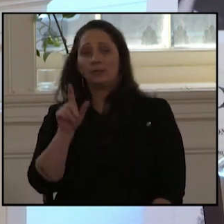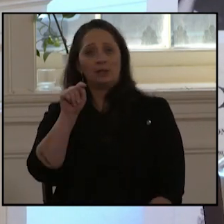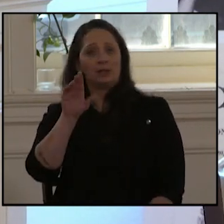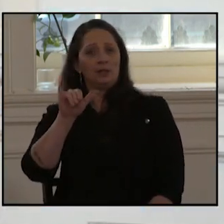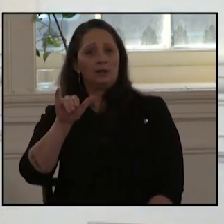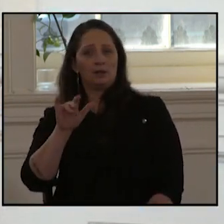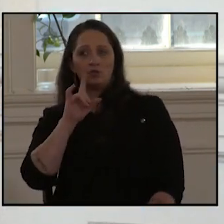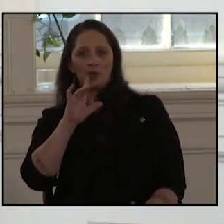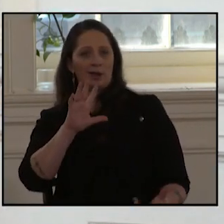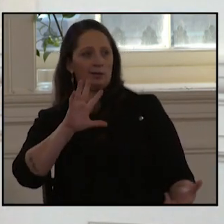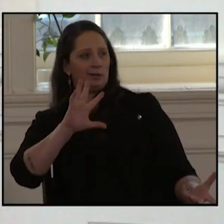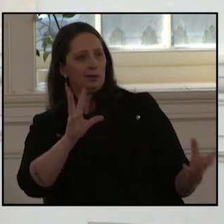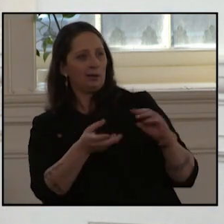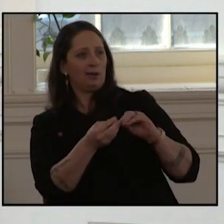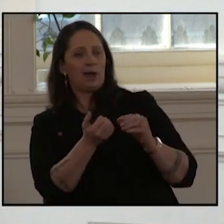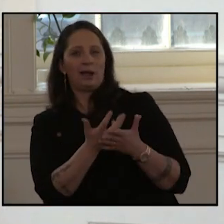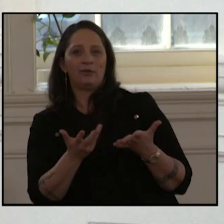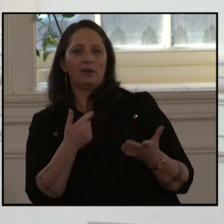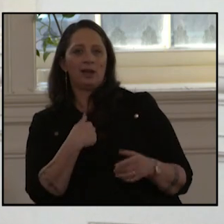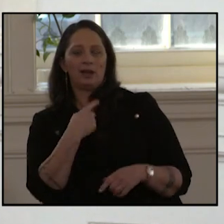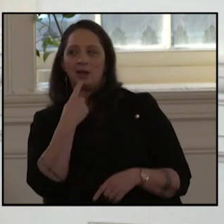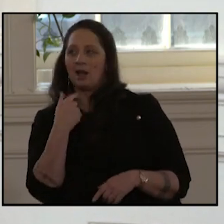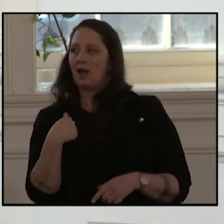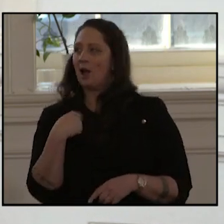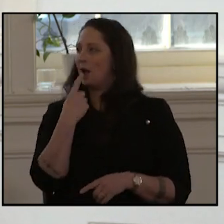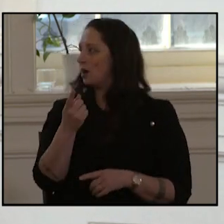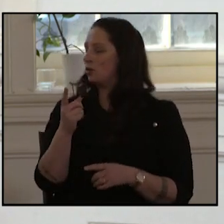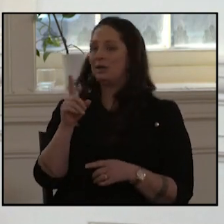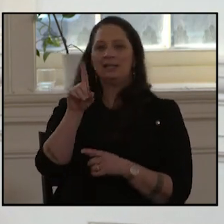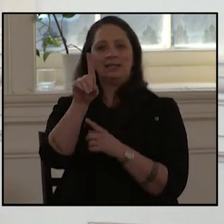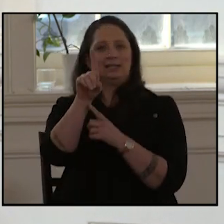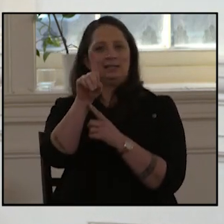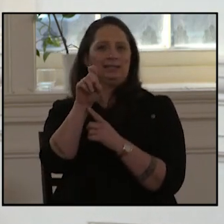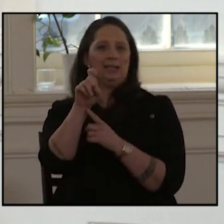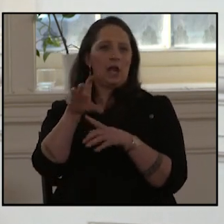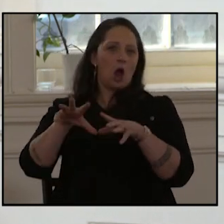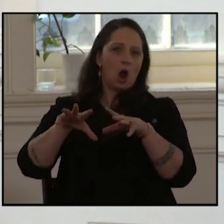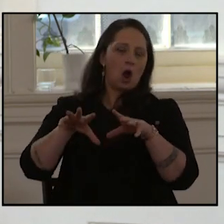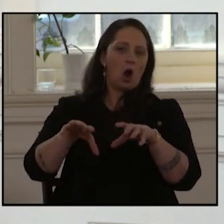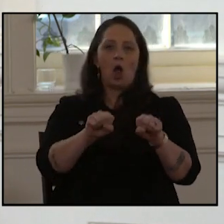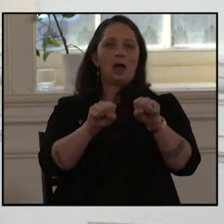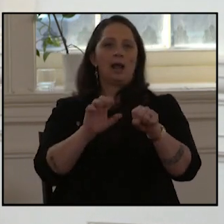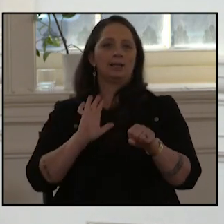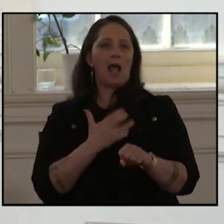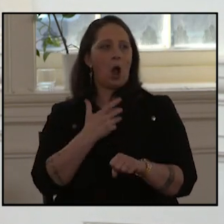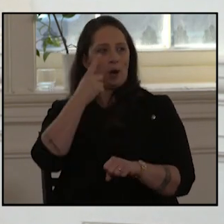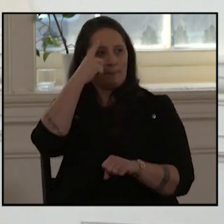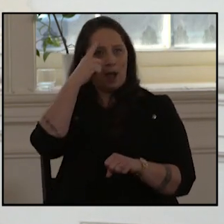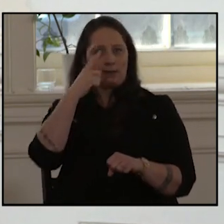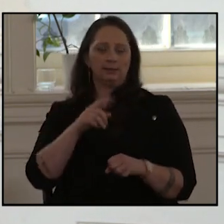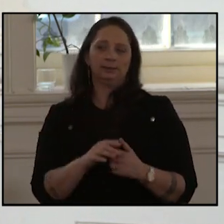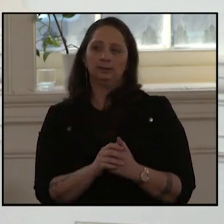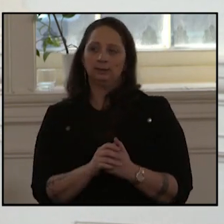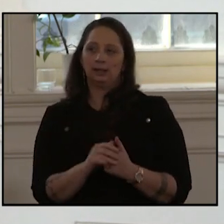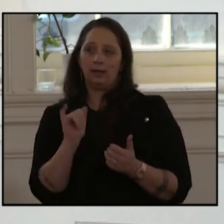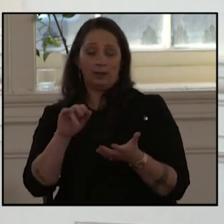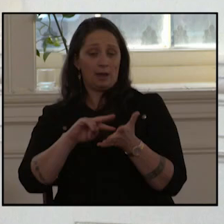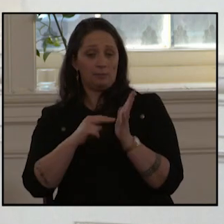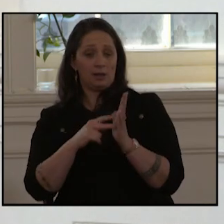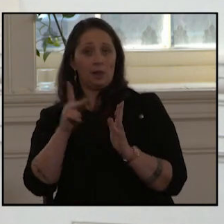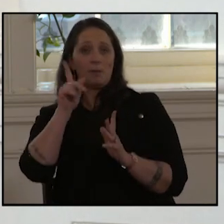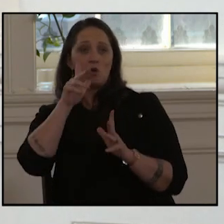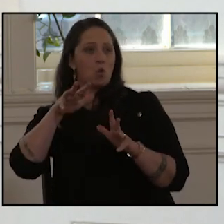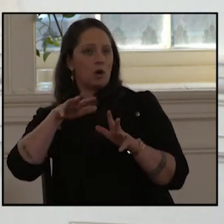up what everybody just said, I like to say we need to decolonize our minds, and just decolonize. And what that means is there were those